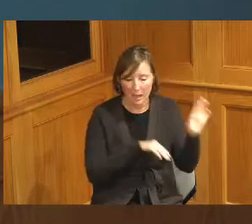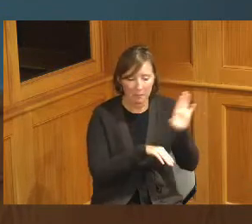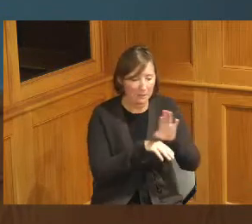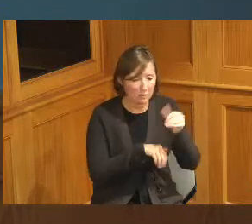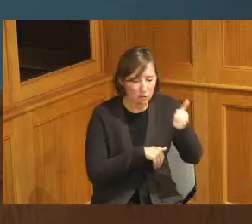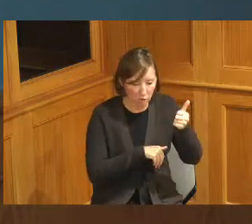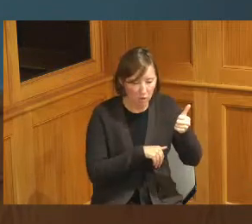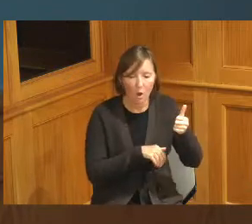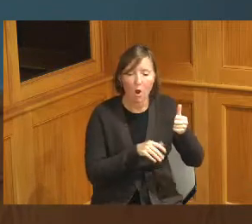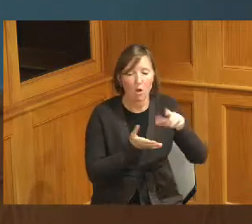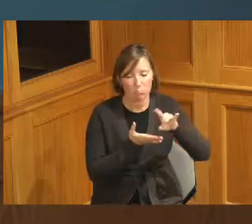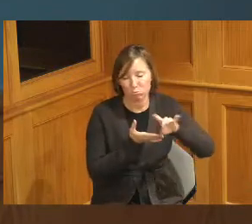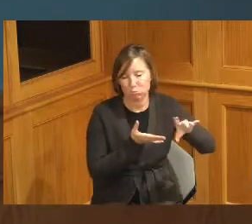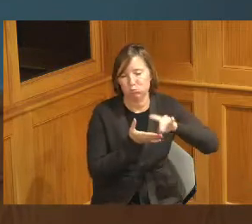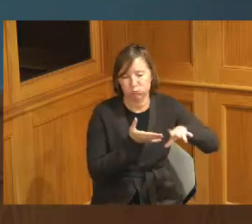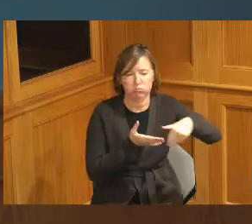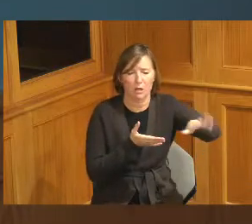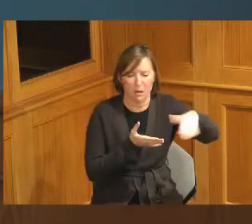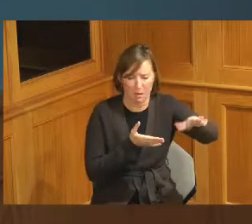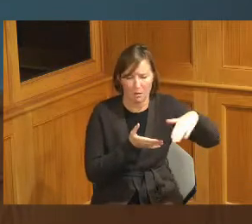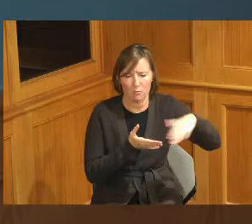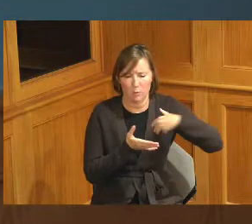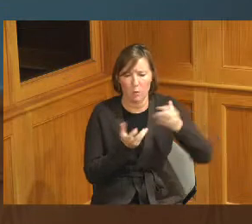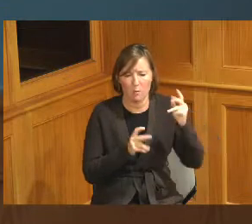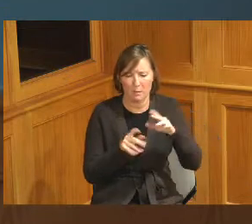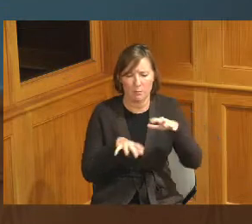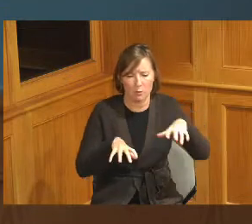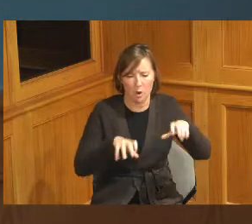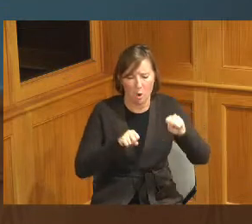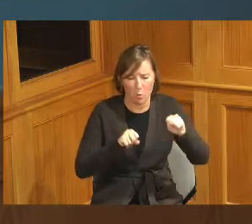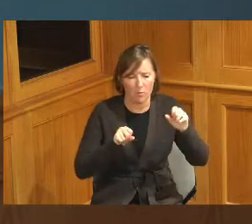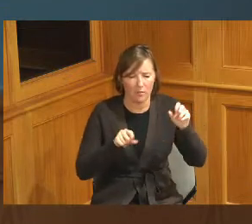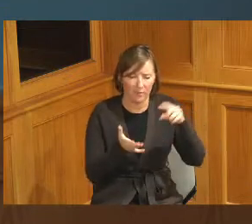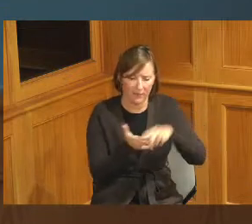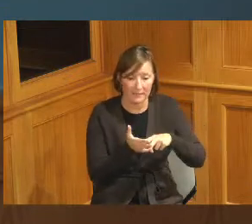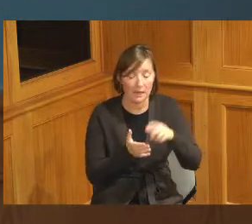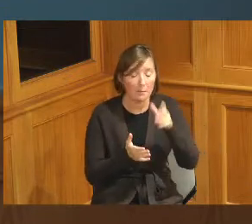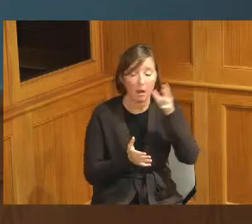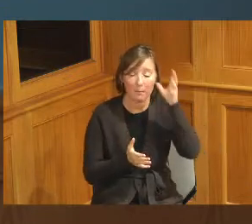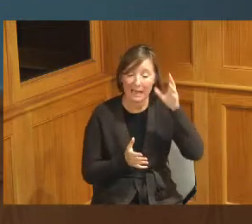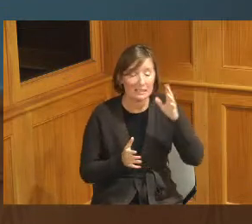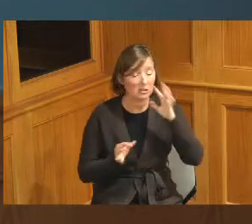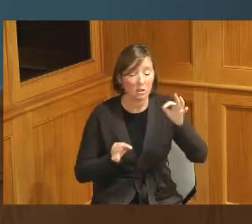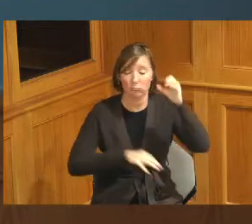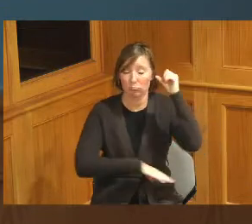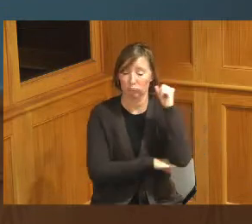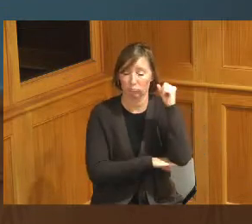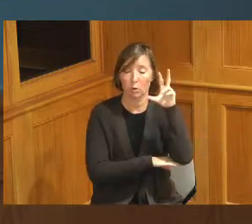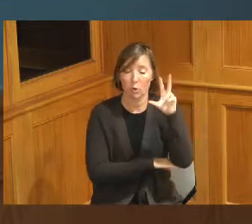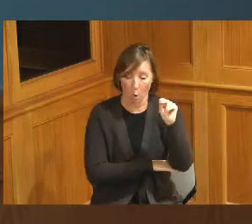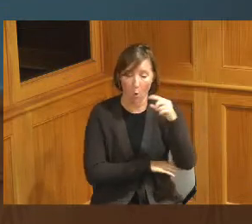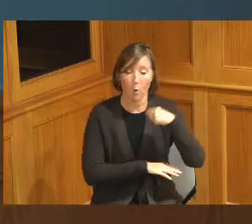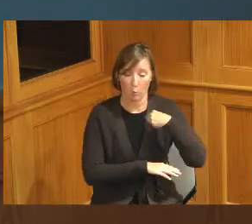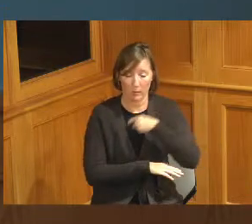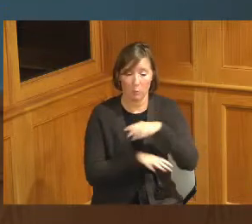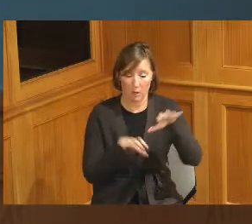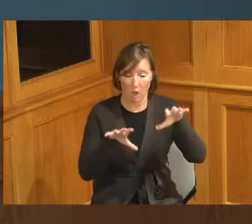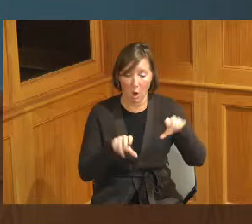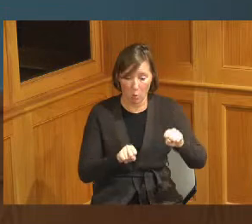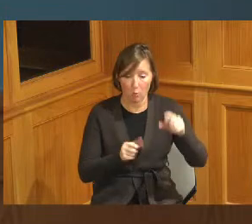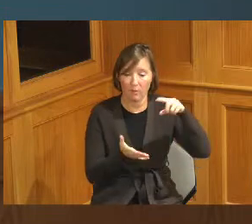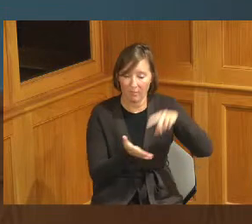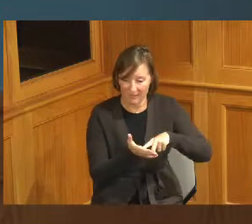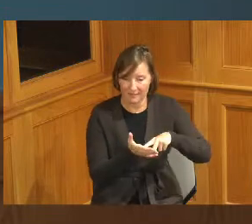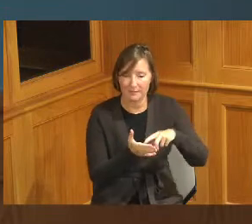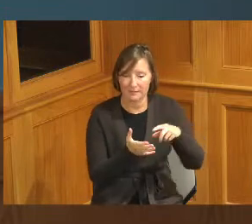said, oh, we're going to up the rent. We're going to get you out of here. And they said, no, we're going to go own. And I got to see it as a teenager, what